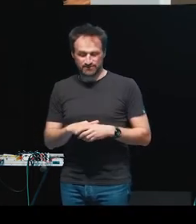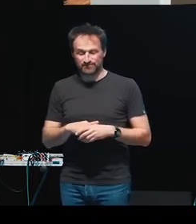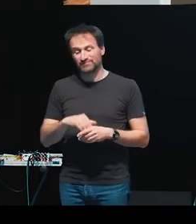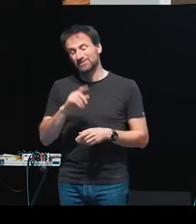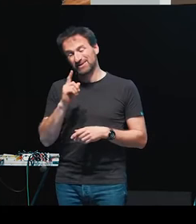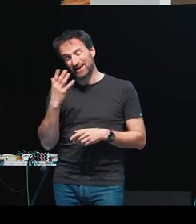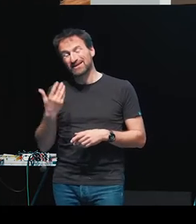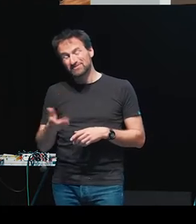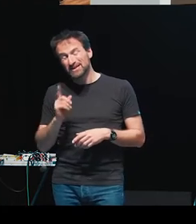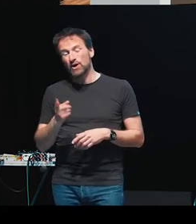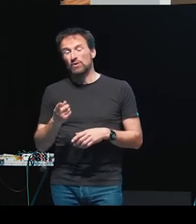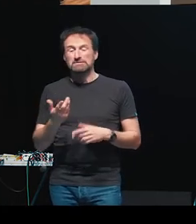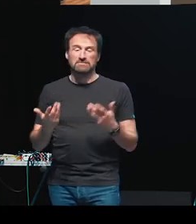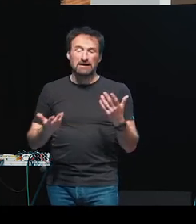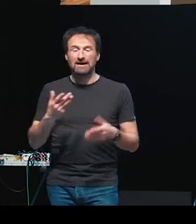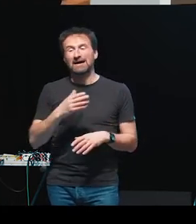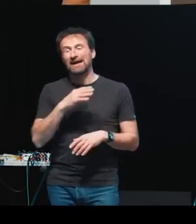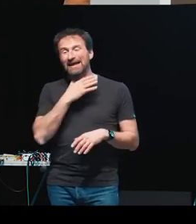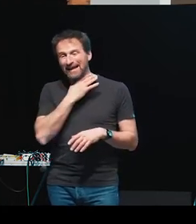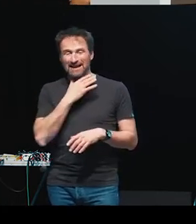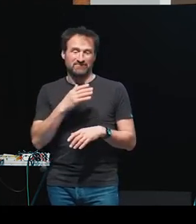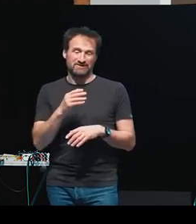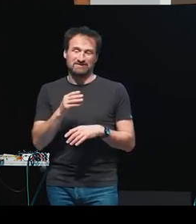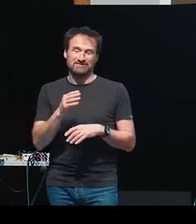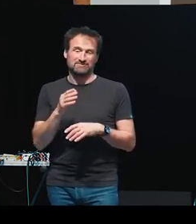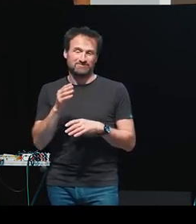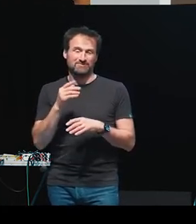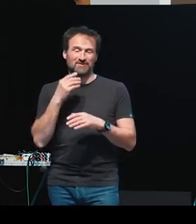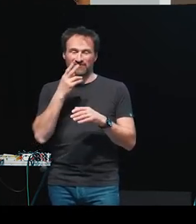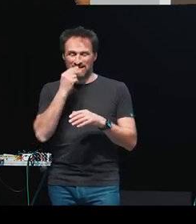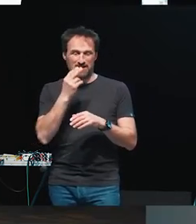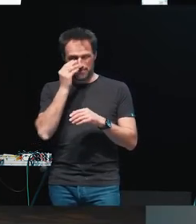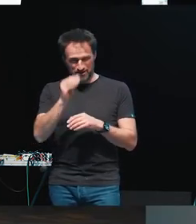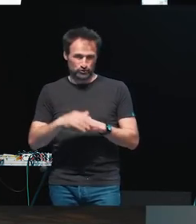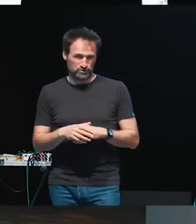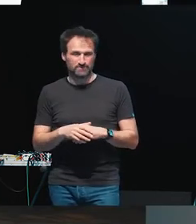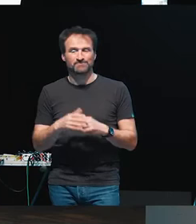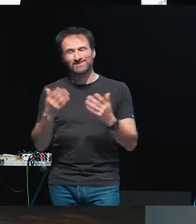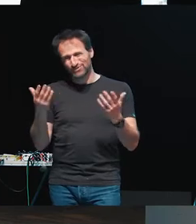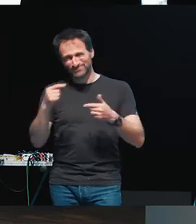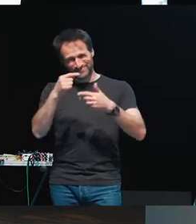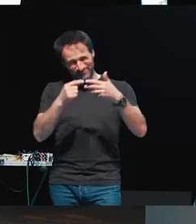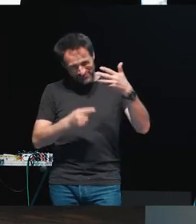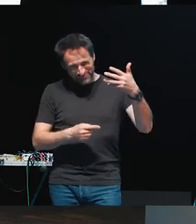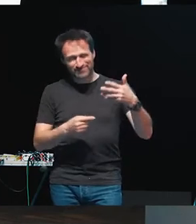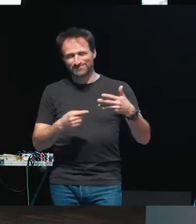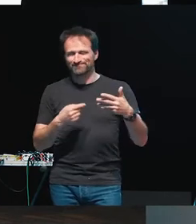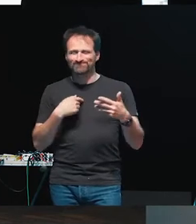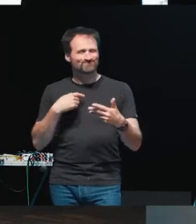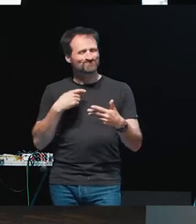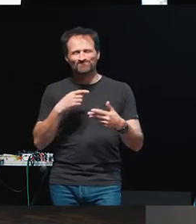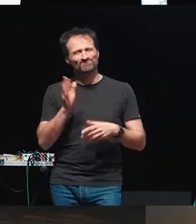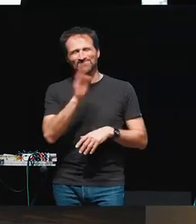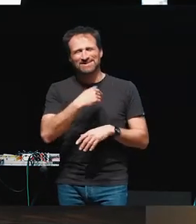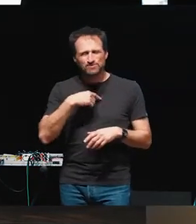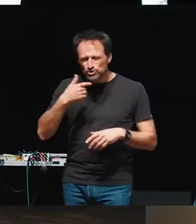wrong, it's kind of hard to correct. So this prompted me to investigate more languages, and I